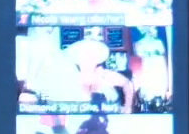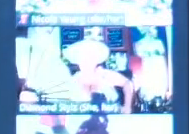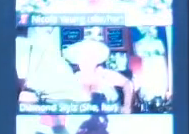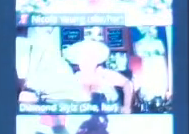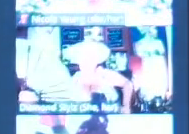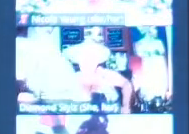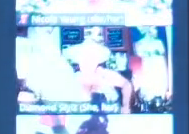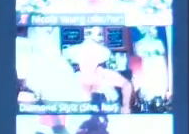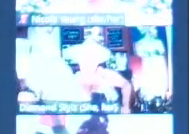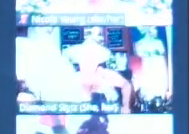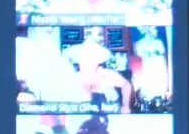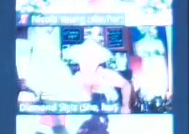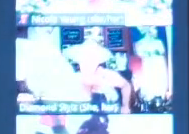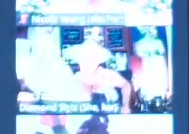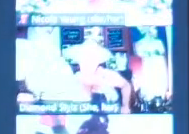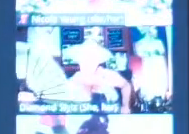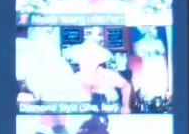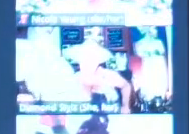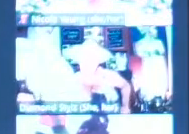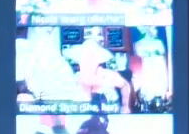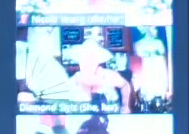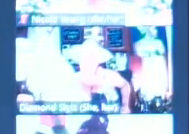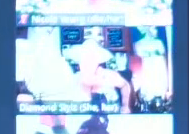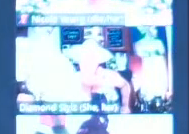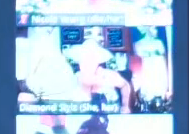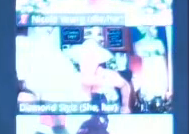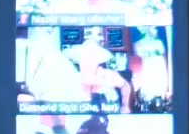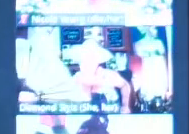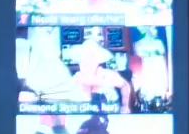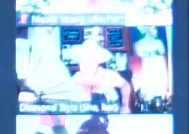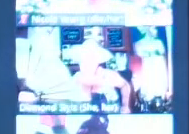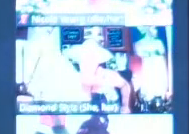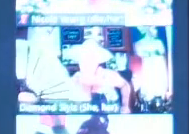misogynoiristic society, how do you cope?